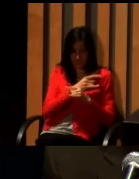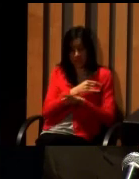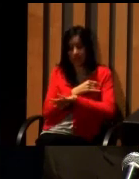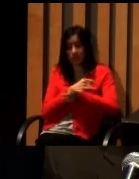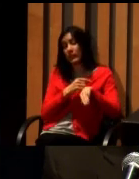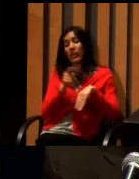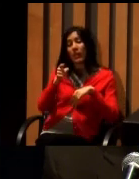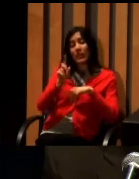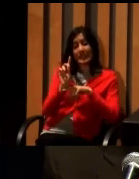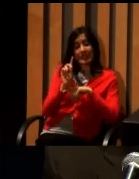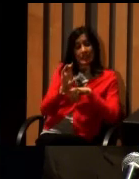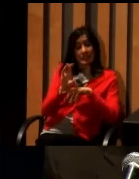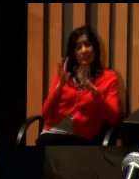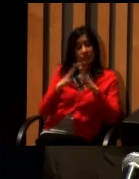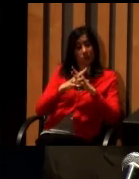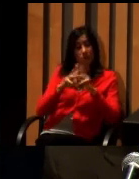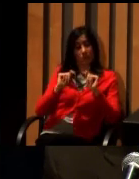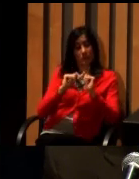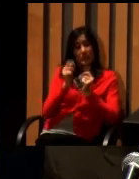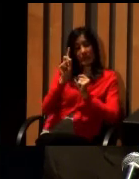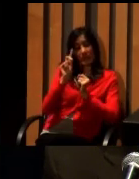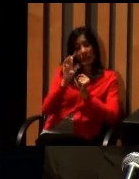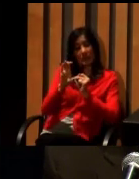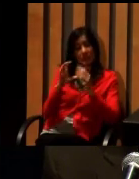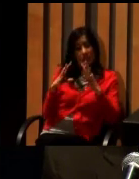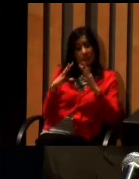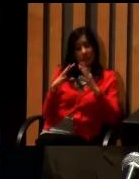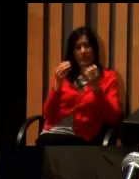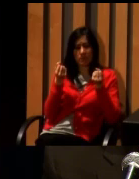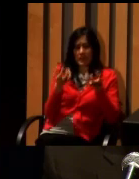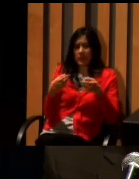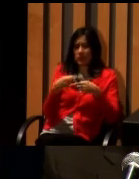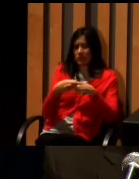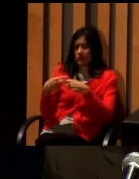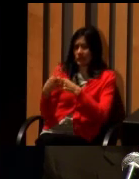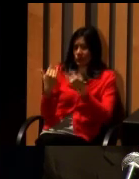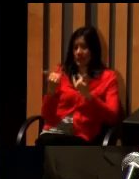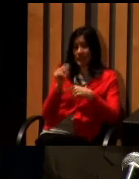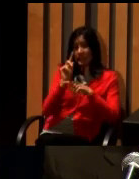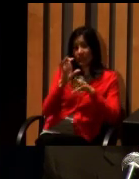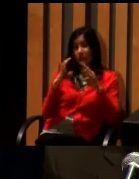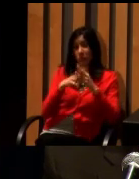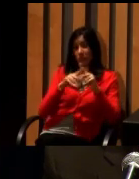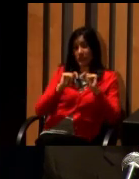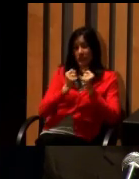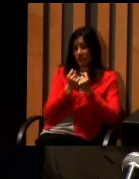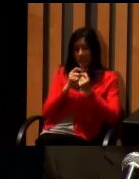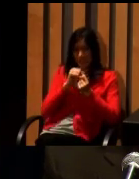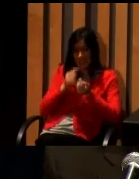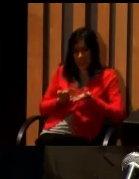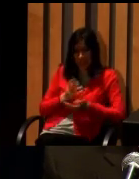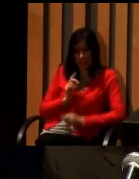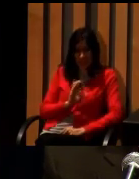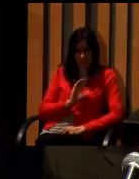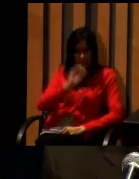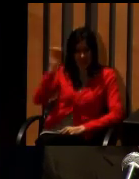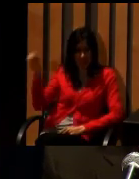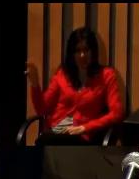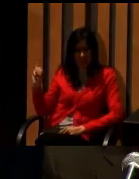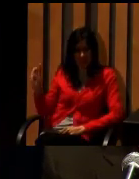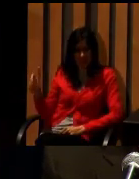Washington. Whole lot of contradictions here. But as I approach this subject, you know, one of the things